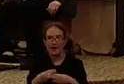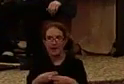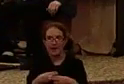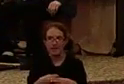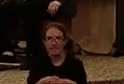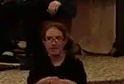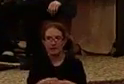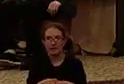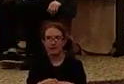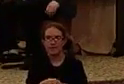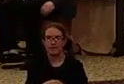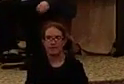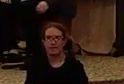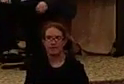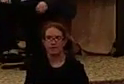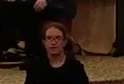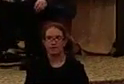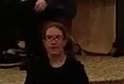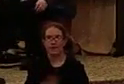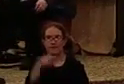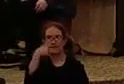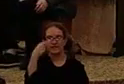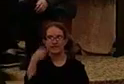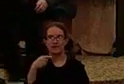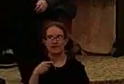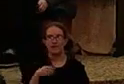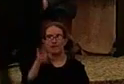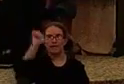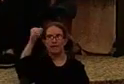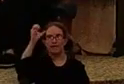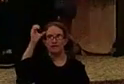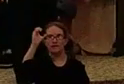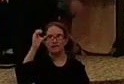name?" Hallelujah. And he said unto him,